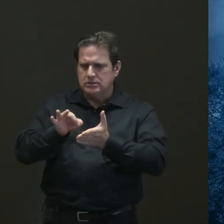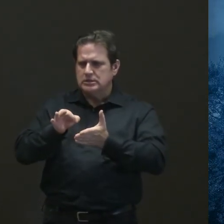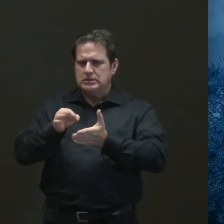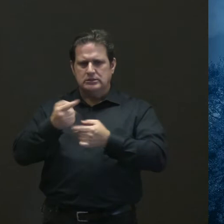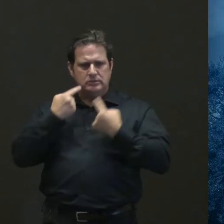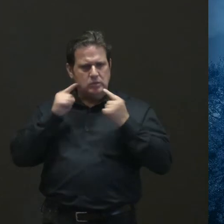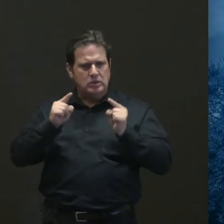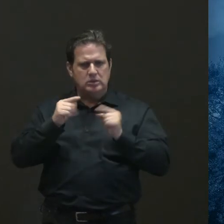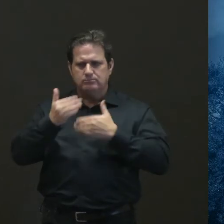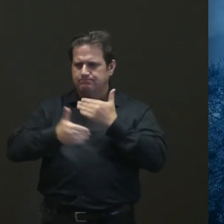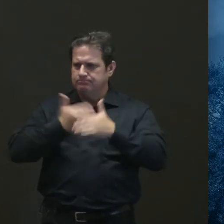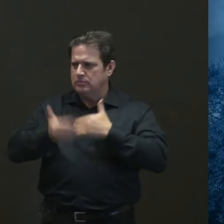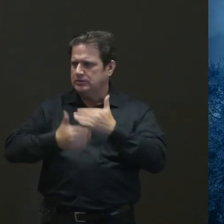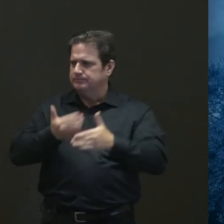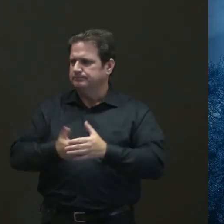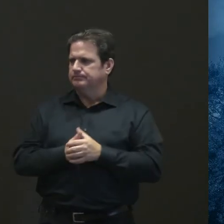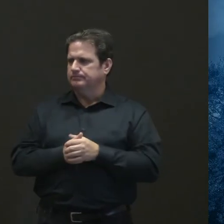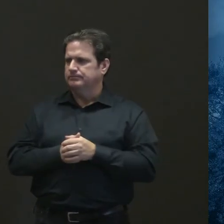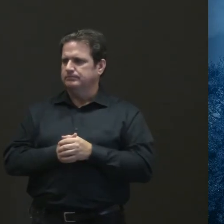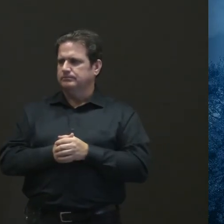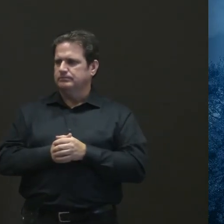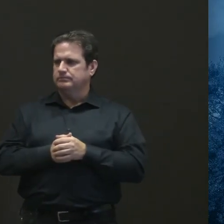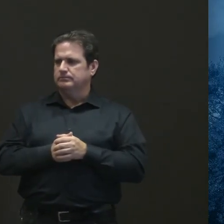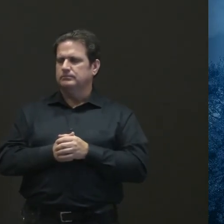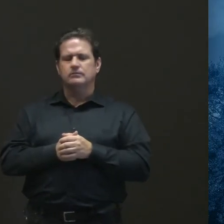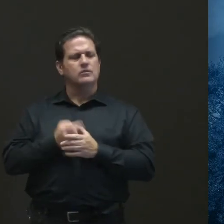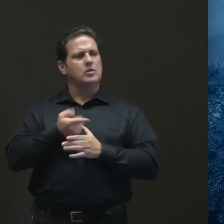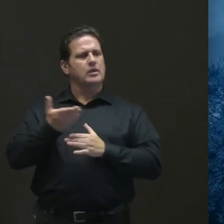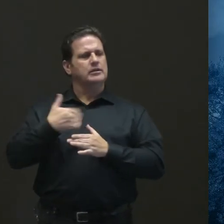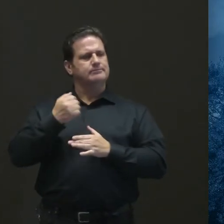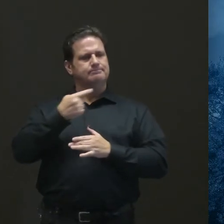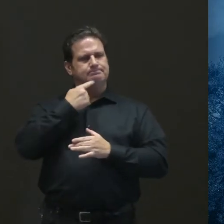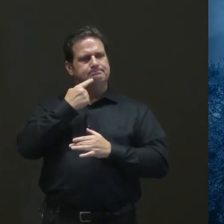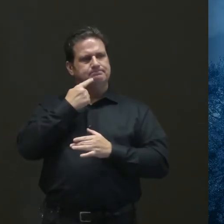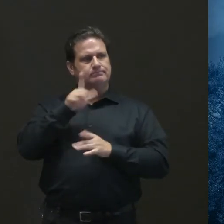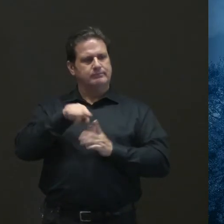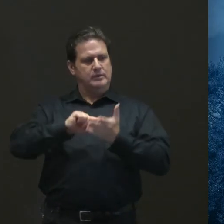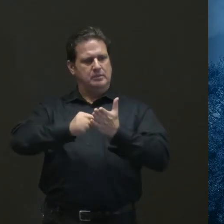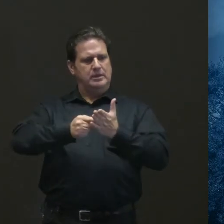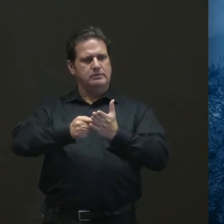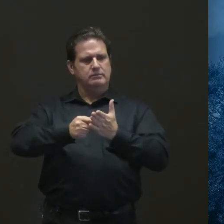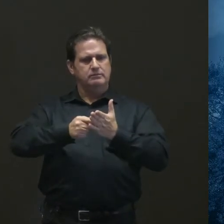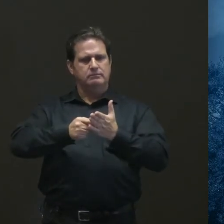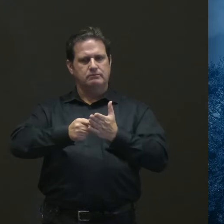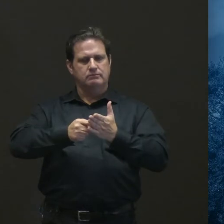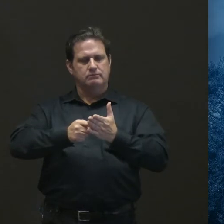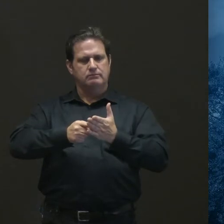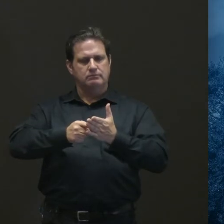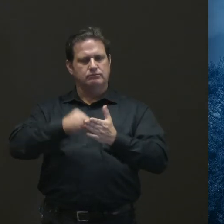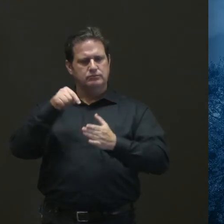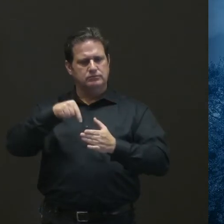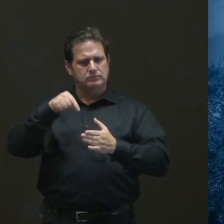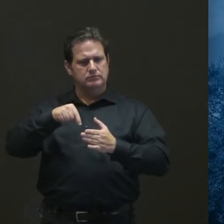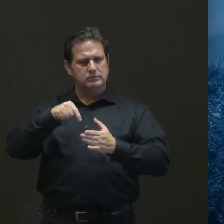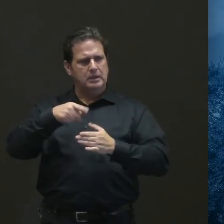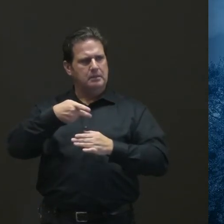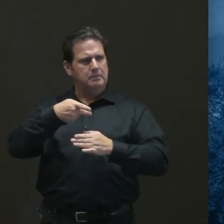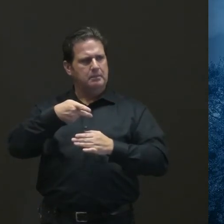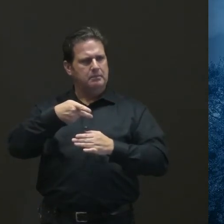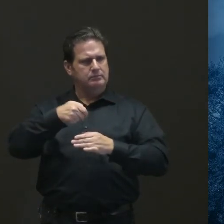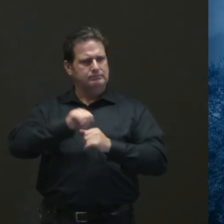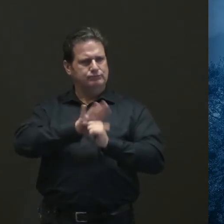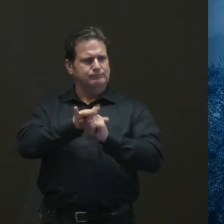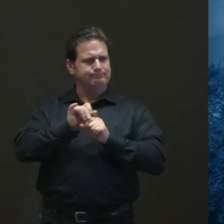efficient process? Yeah, so one of the things that I've been saying since the beginning of this pandemic, we've